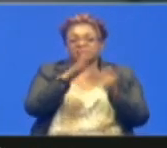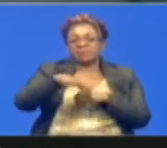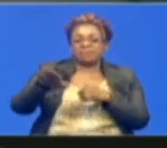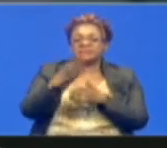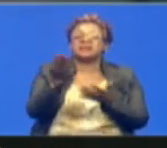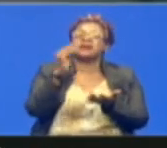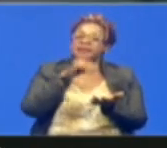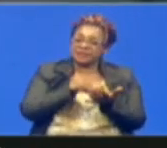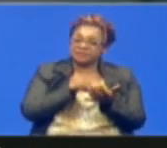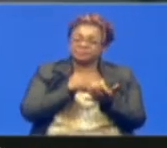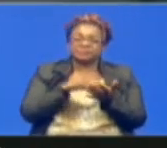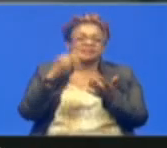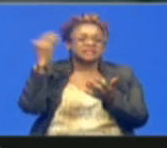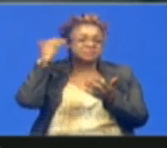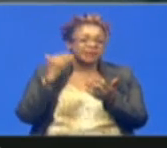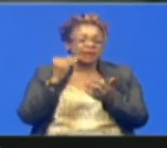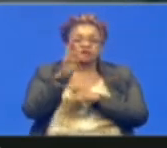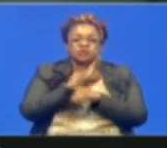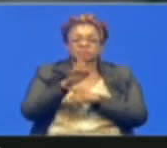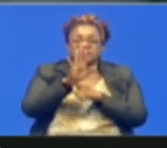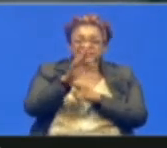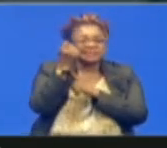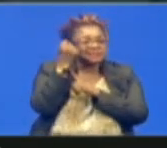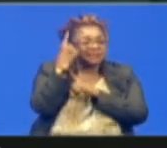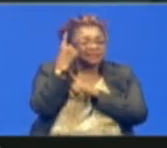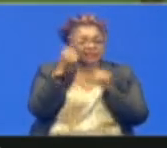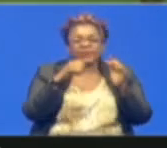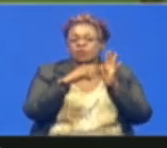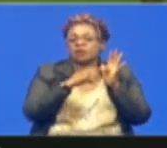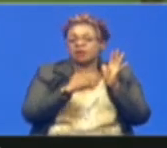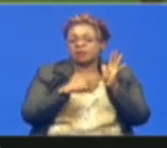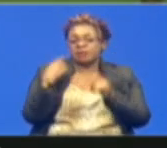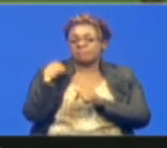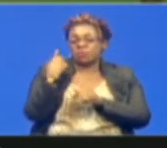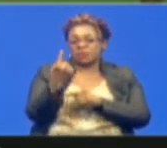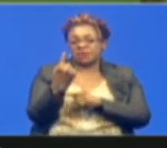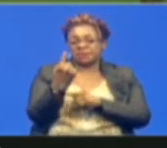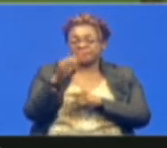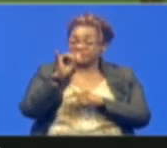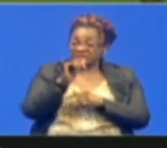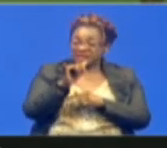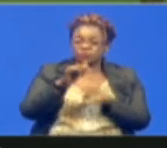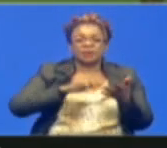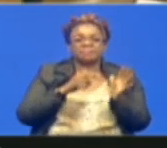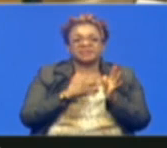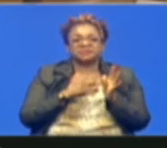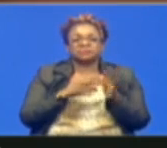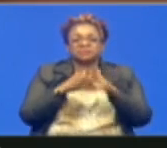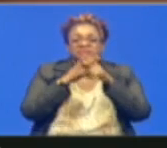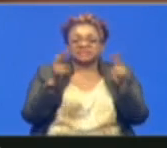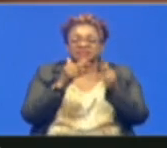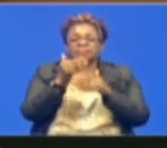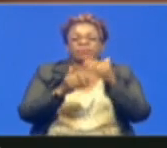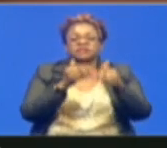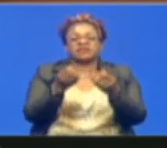immediately, with the Speaker using his prerogative under Standing Order No. 1. This would in essence mean starting the process